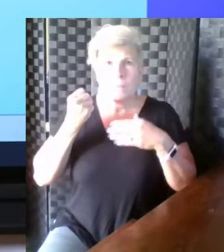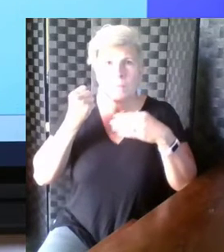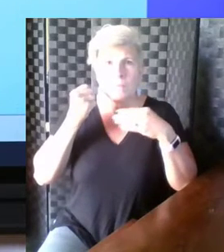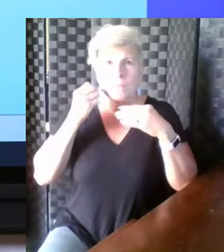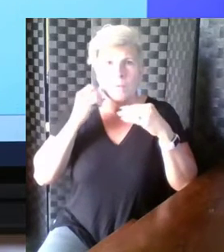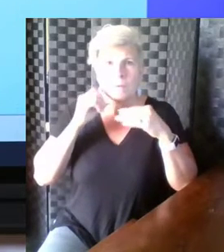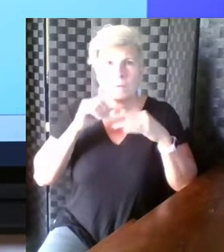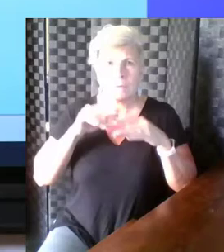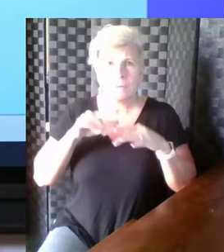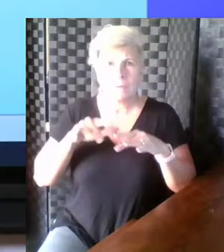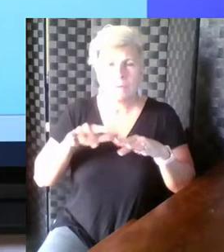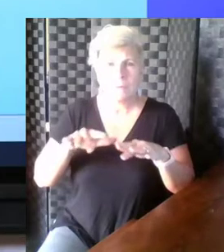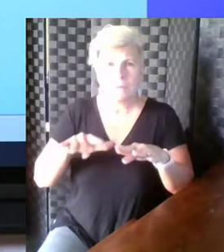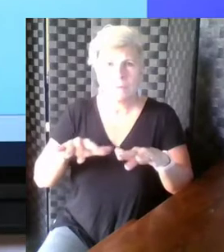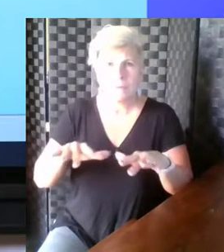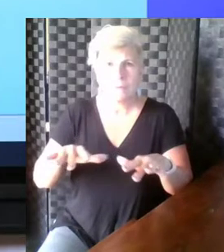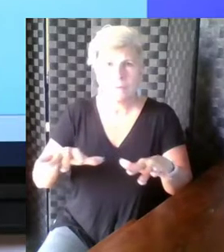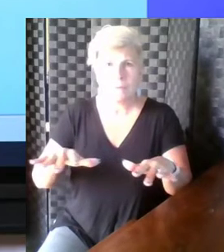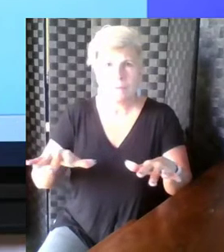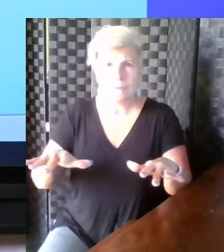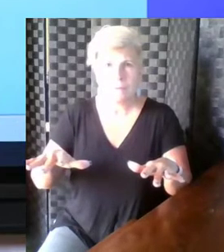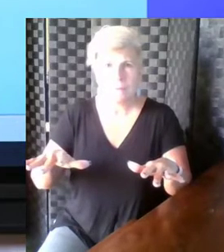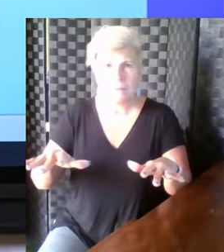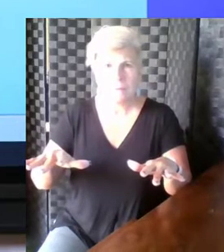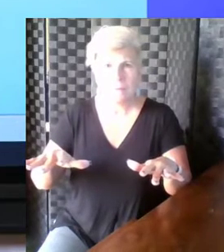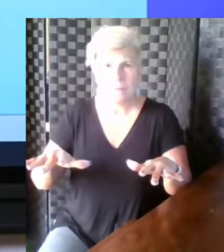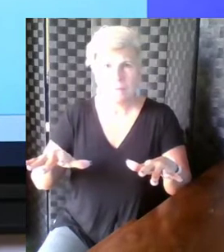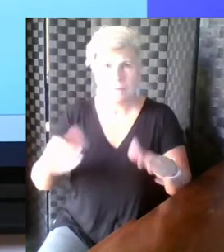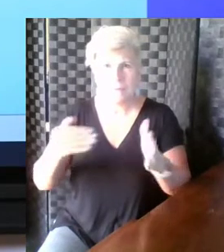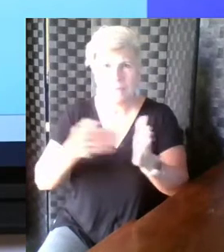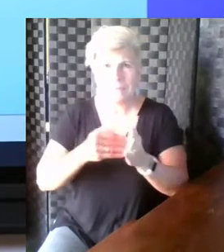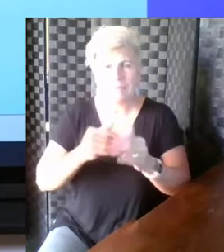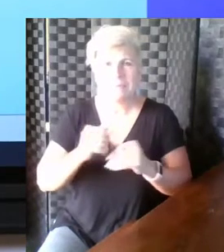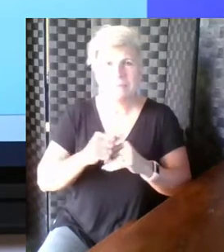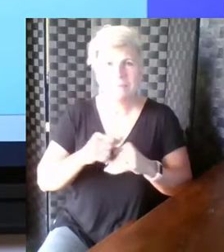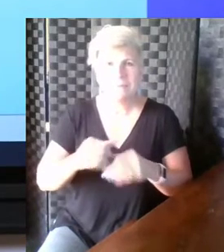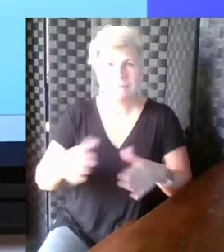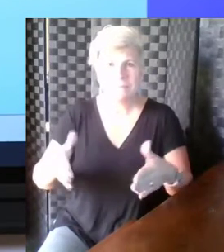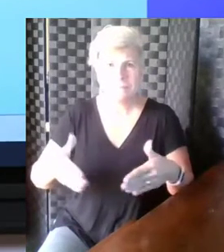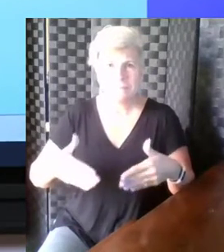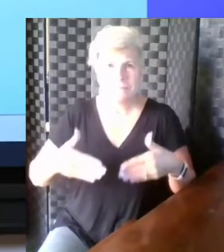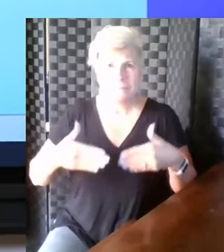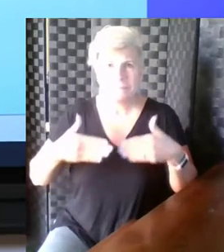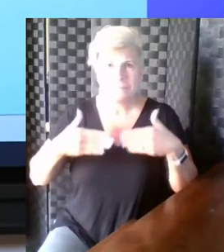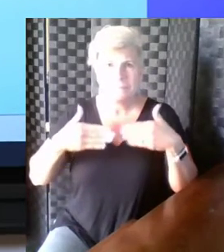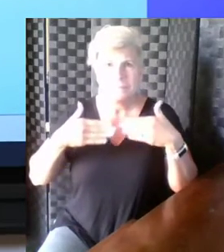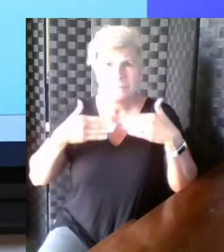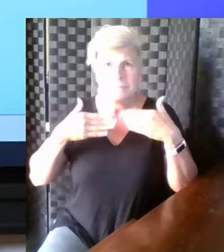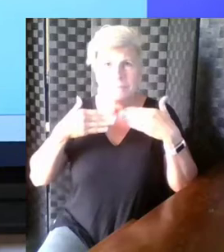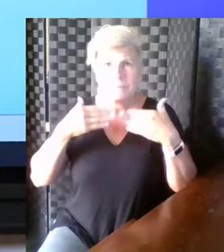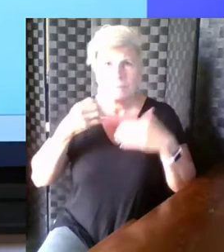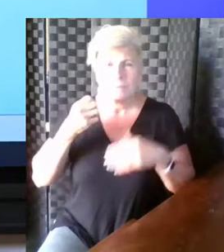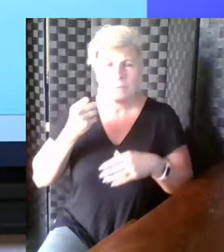Hold and now let it out. Let's go around again. Here we go. Deep breath in.